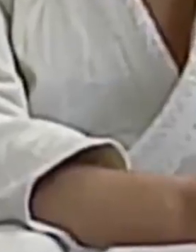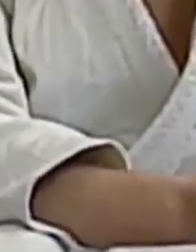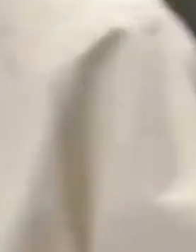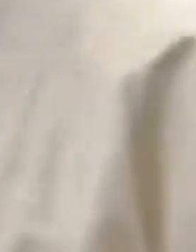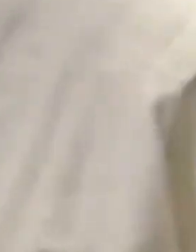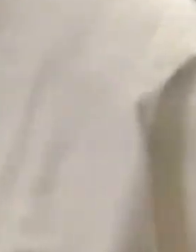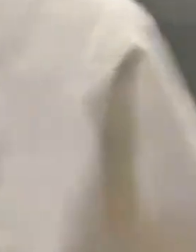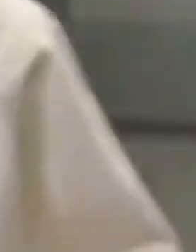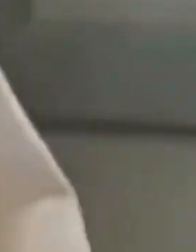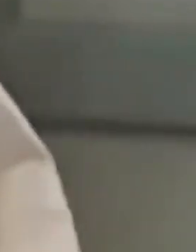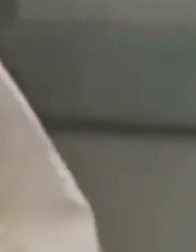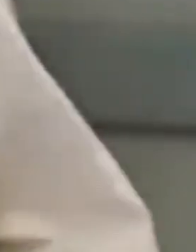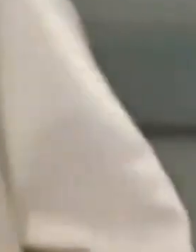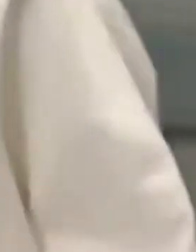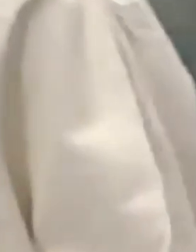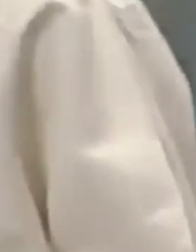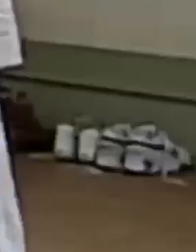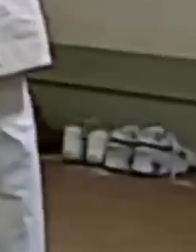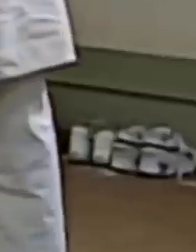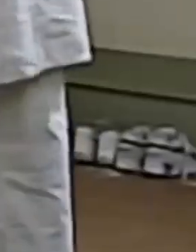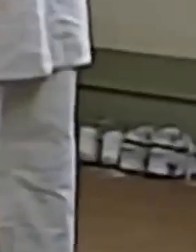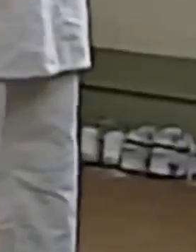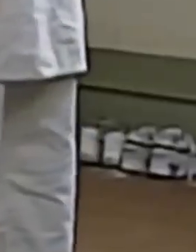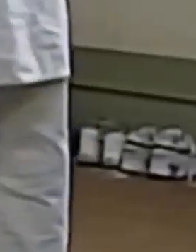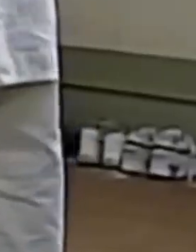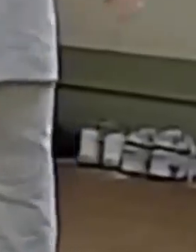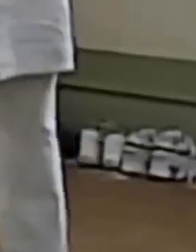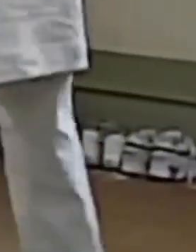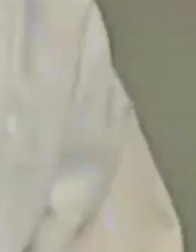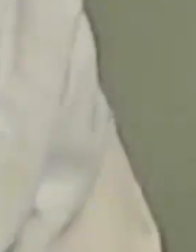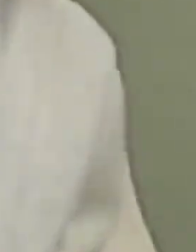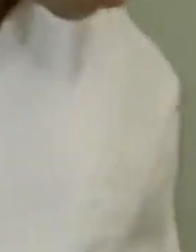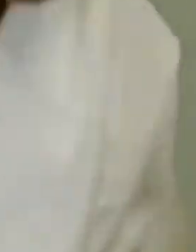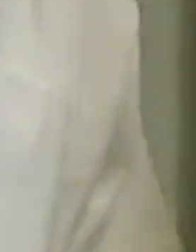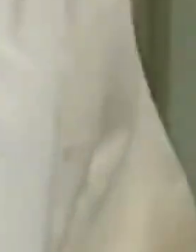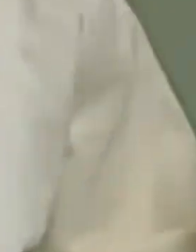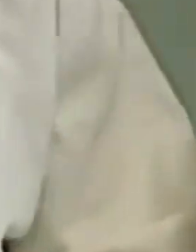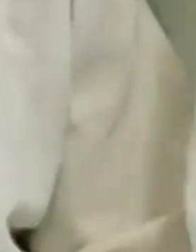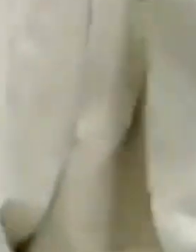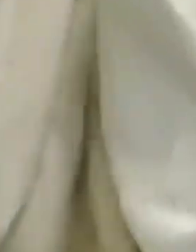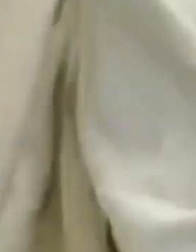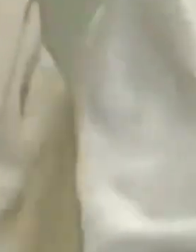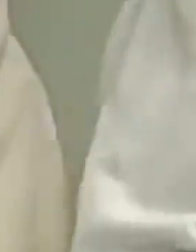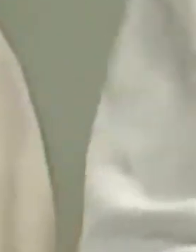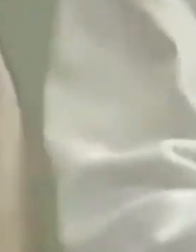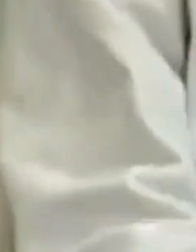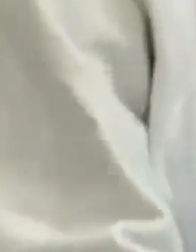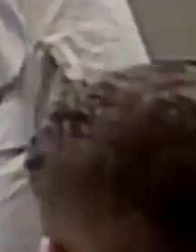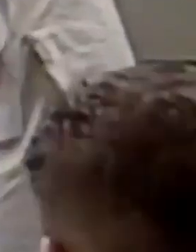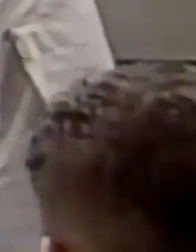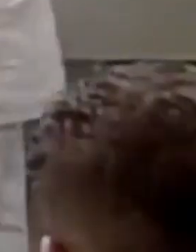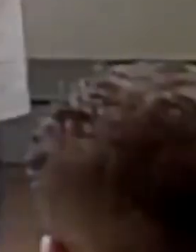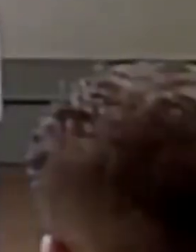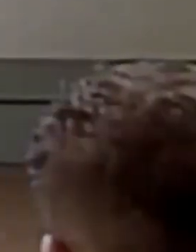one by one. Right? Start with you. Just step forward. That's good. Okay, we start with a bow. Good. Then just